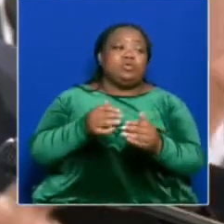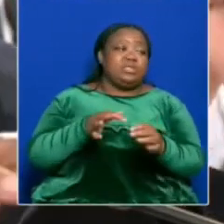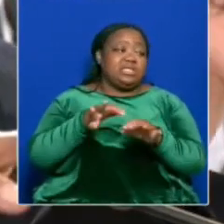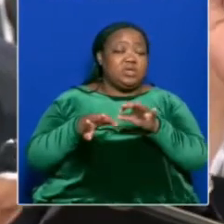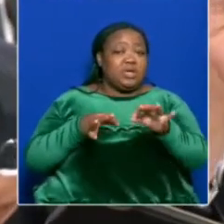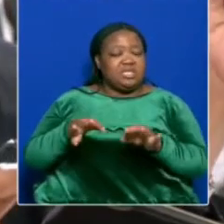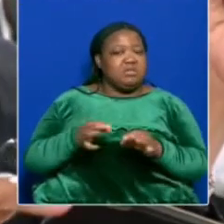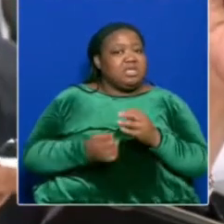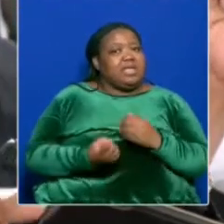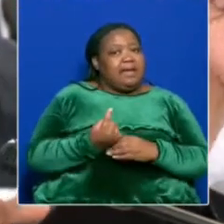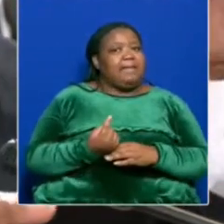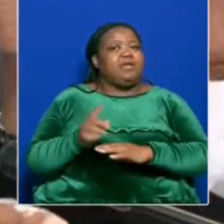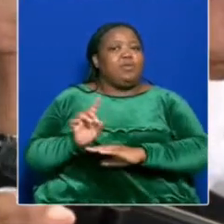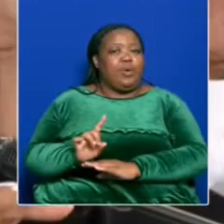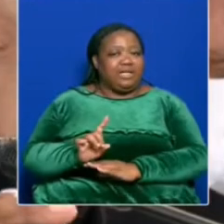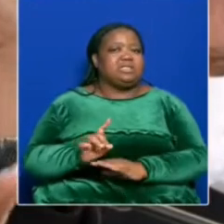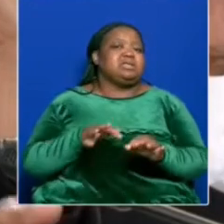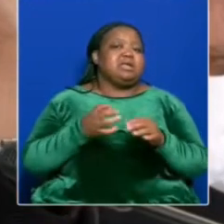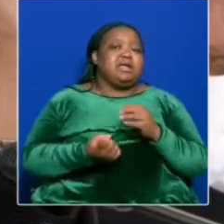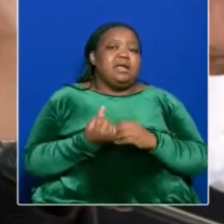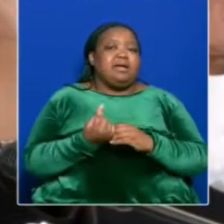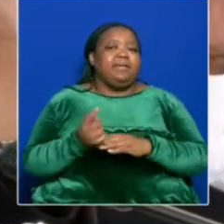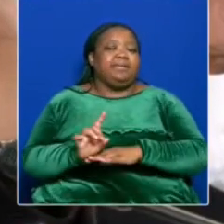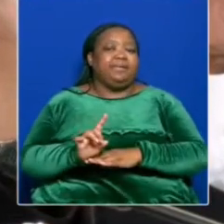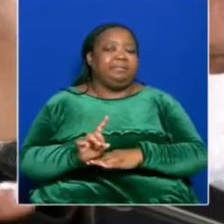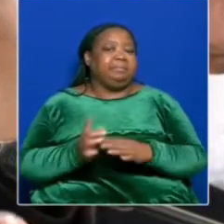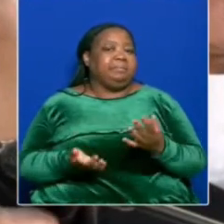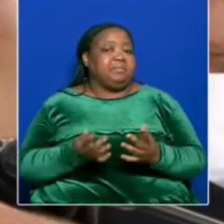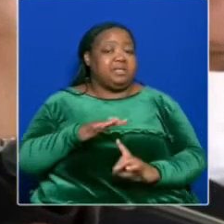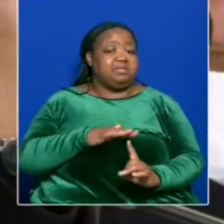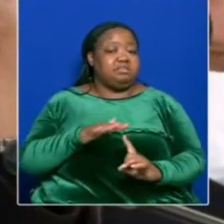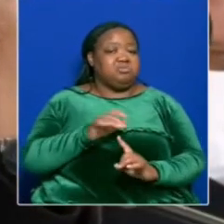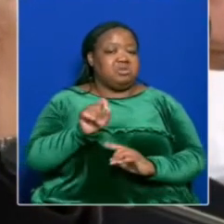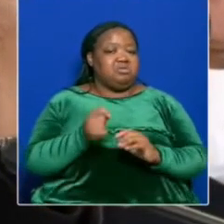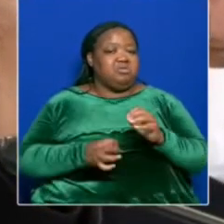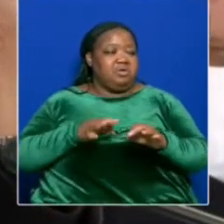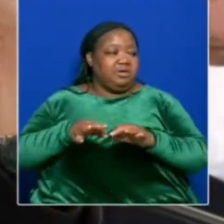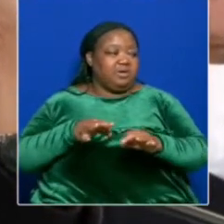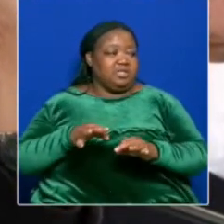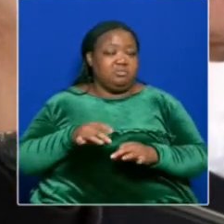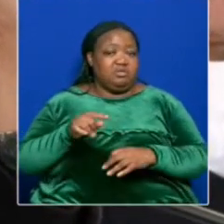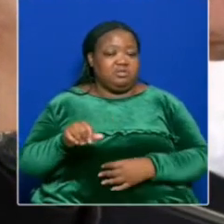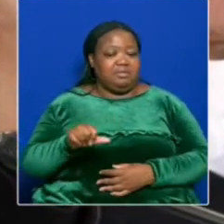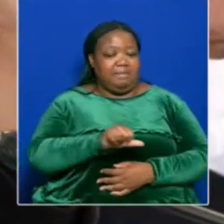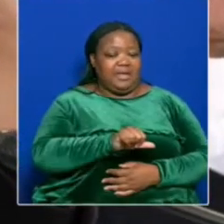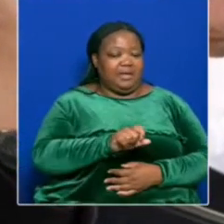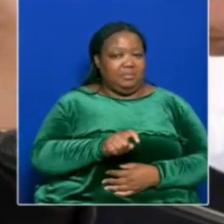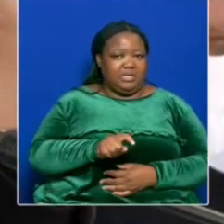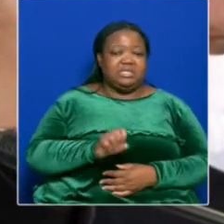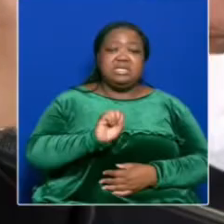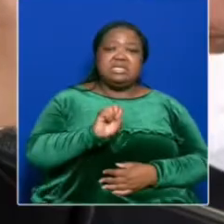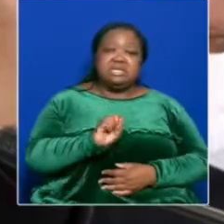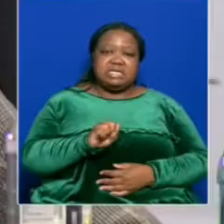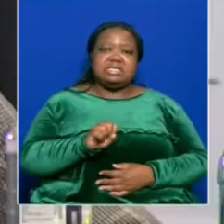fact would have happened in the situation that you explained to us, that you've had to turn it back. Indeed, Chair, you are spot on. That's exactly what it